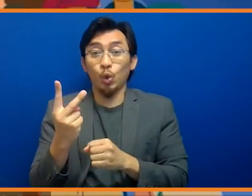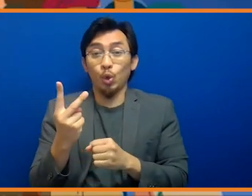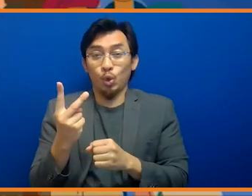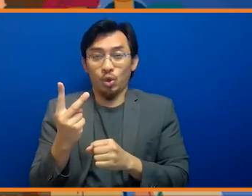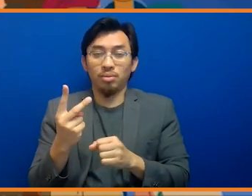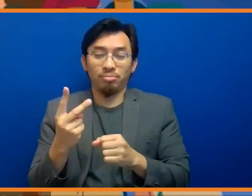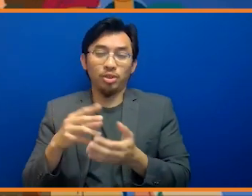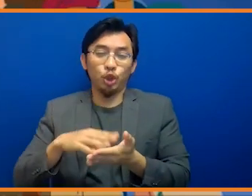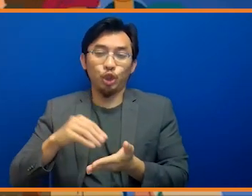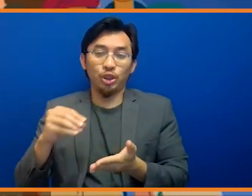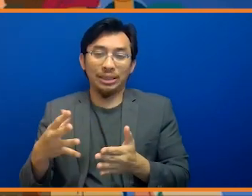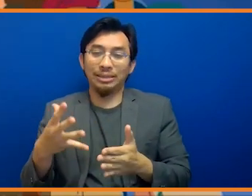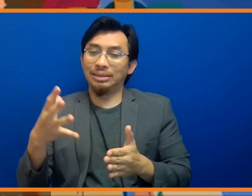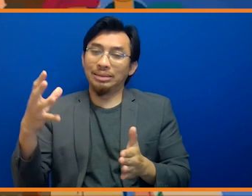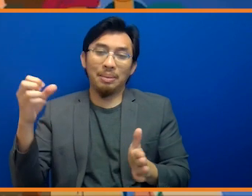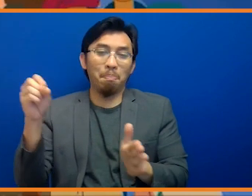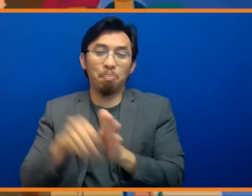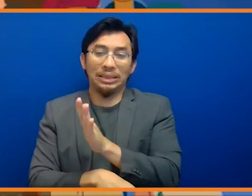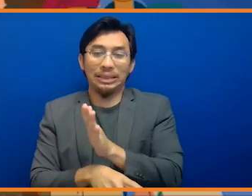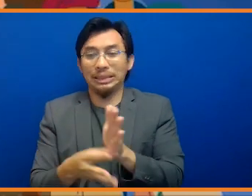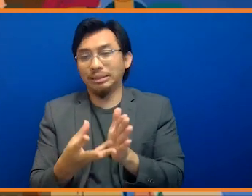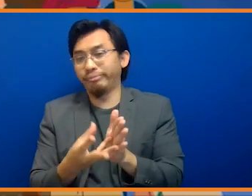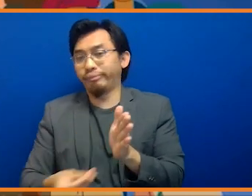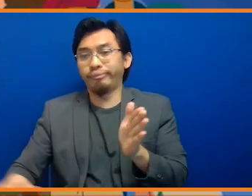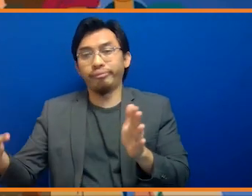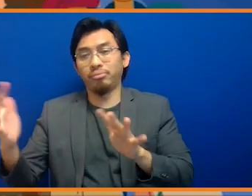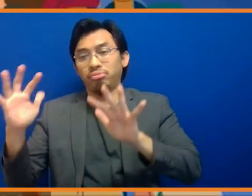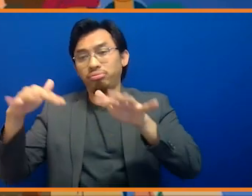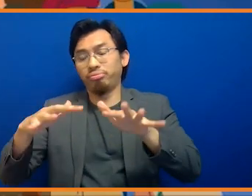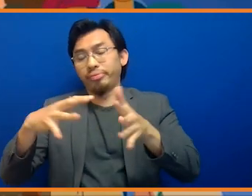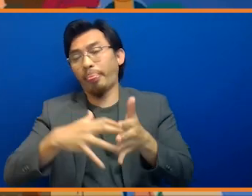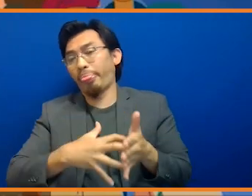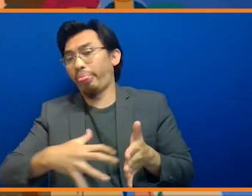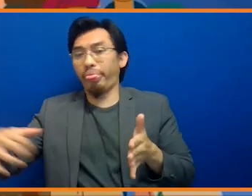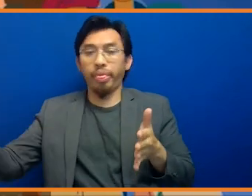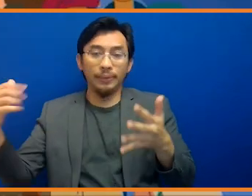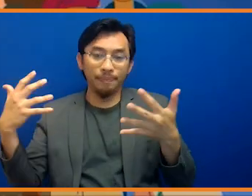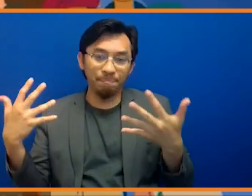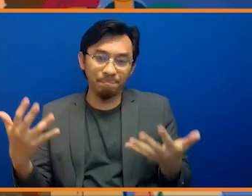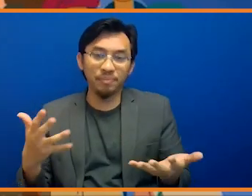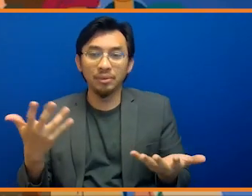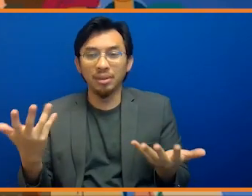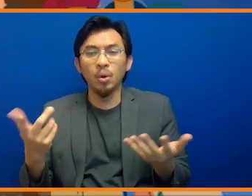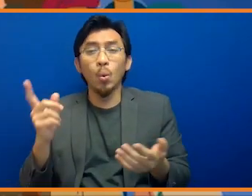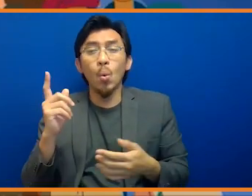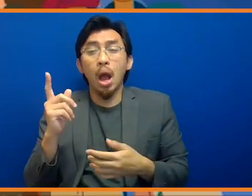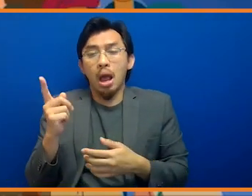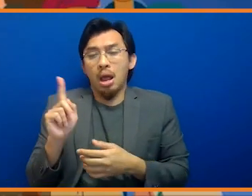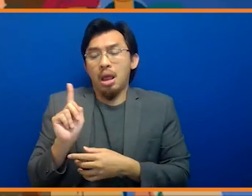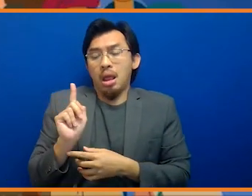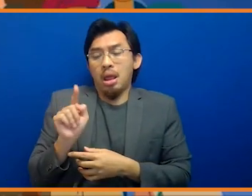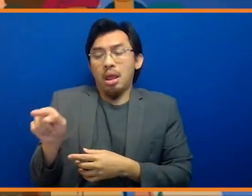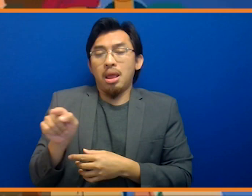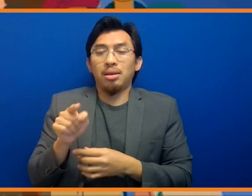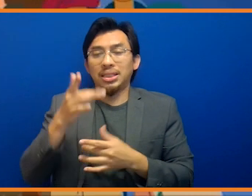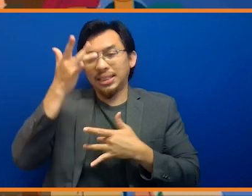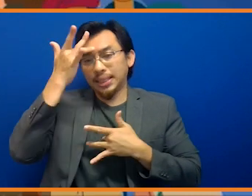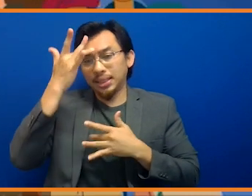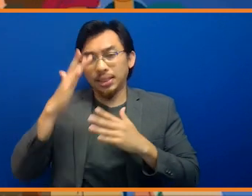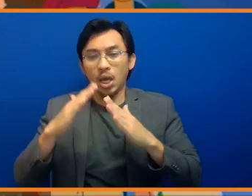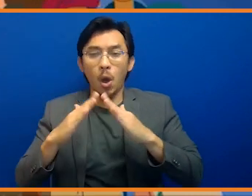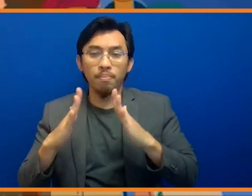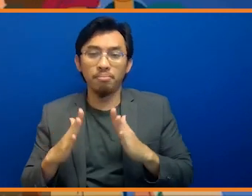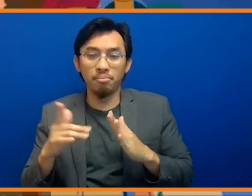were missing or catch by tsunami because they are sick at home and